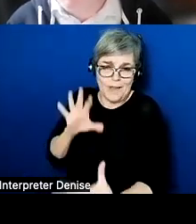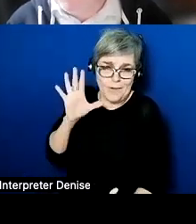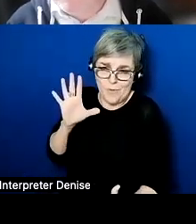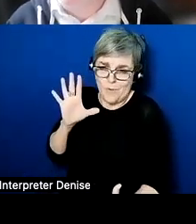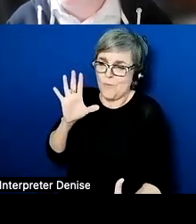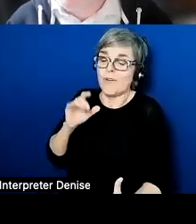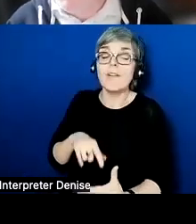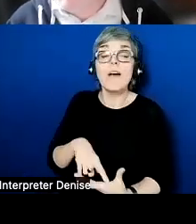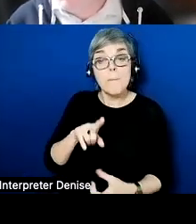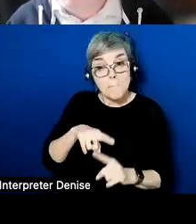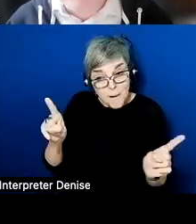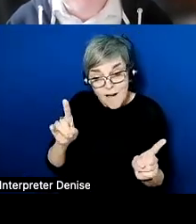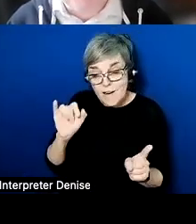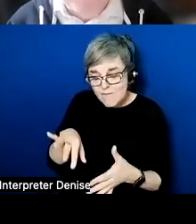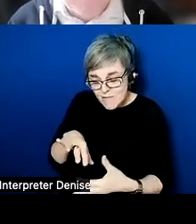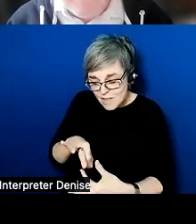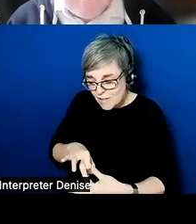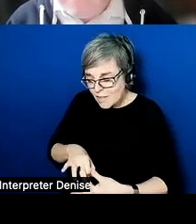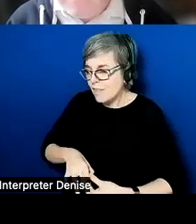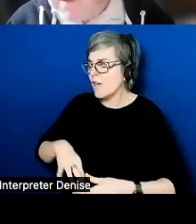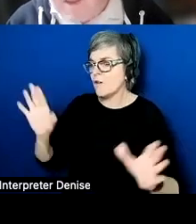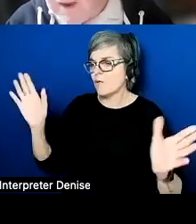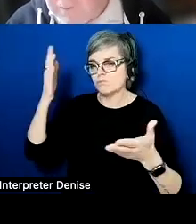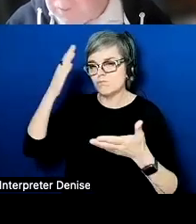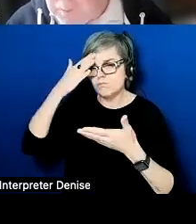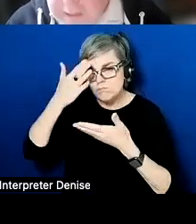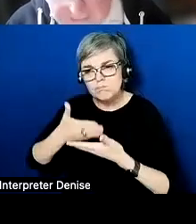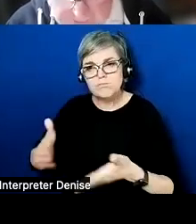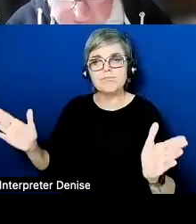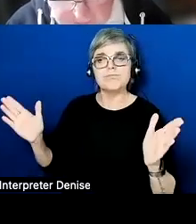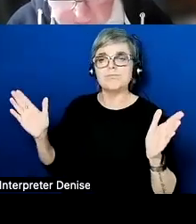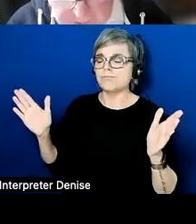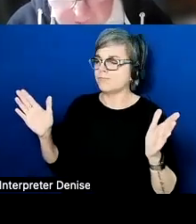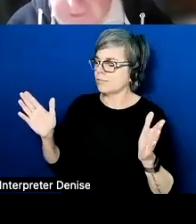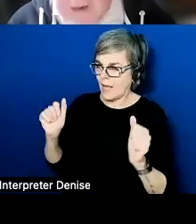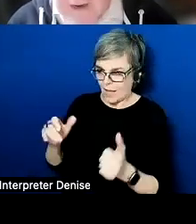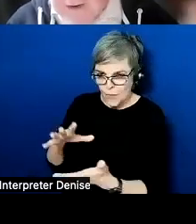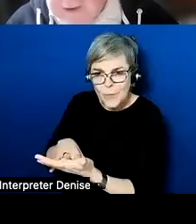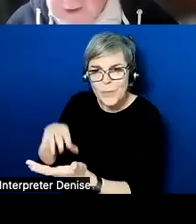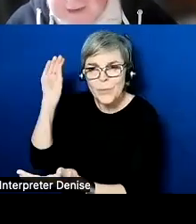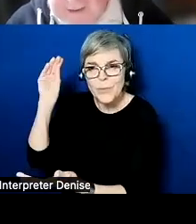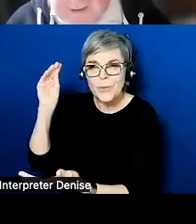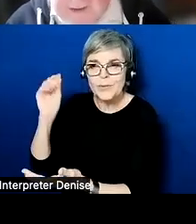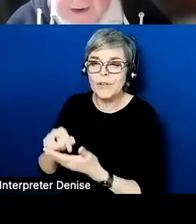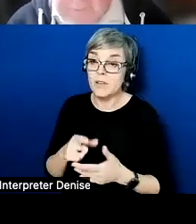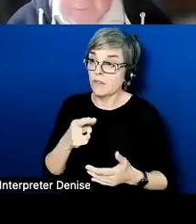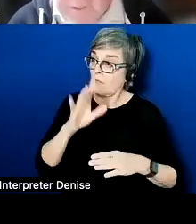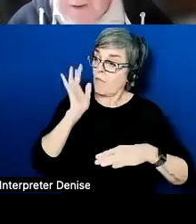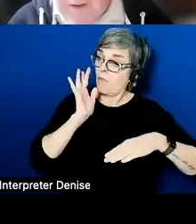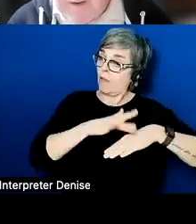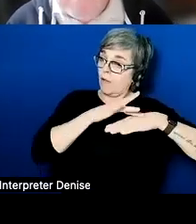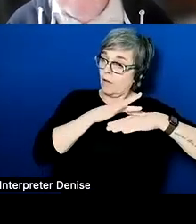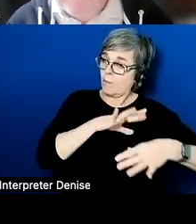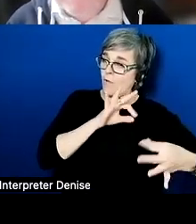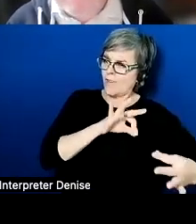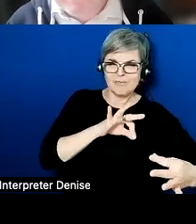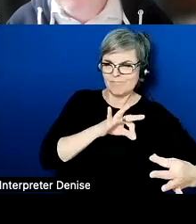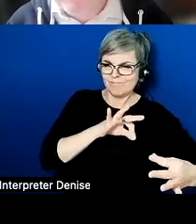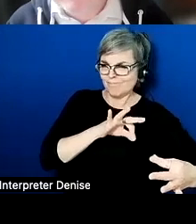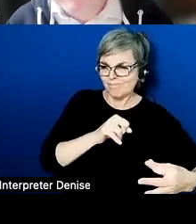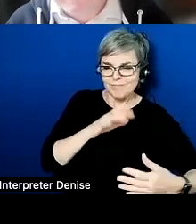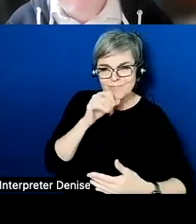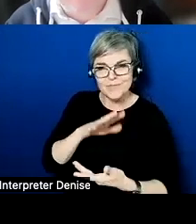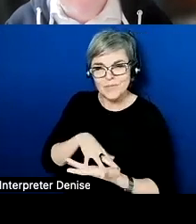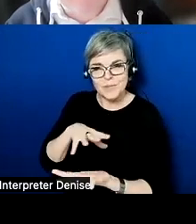without knowing what the profession read in the book. The absolute best interactions, and I hinted at that from the people with